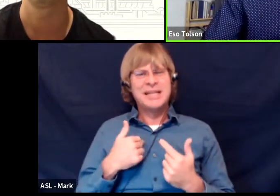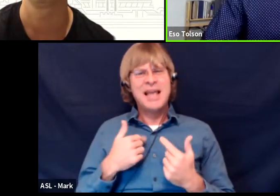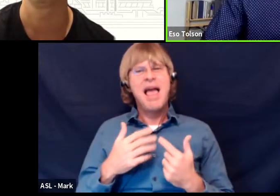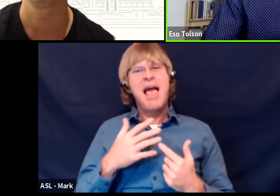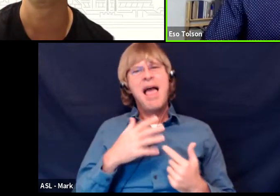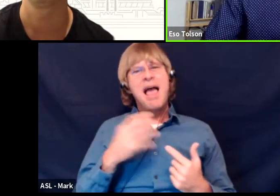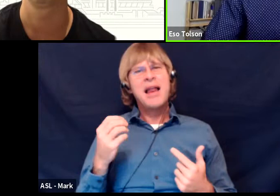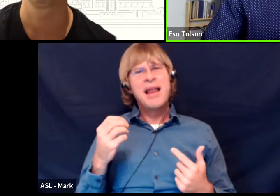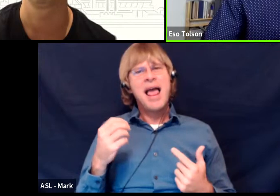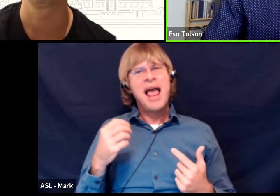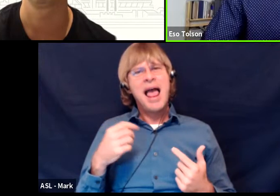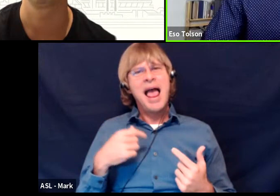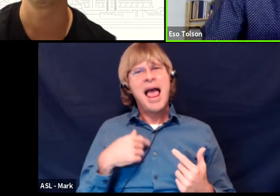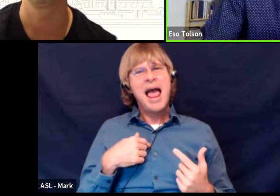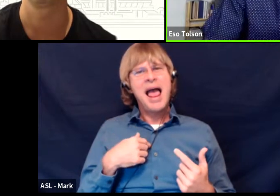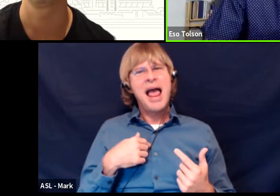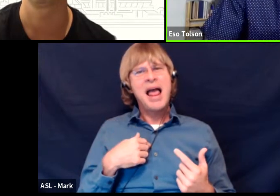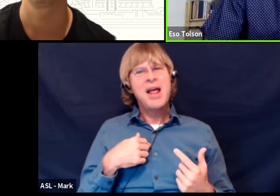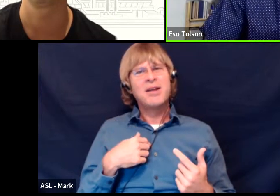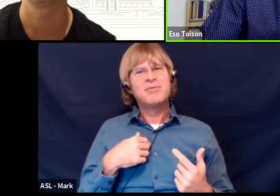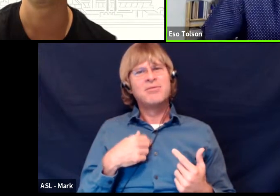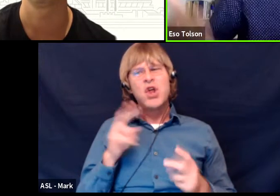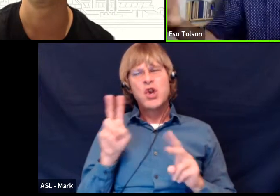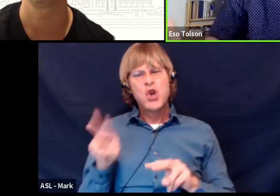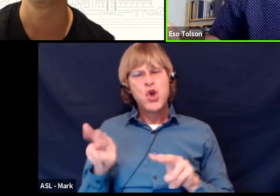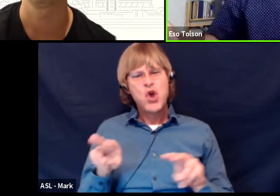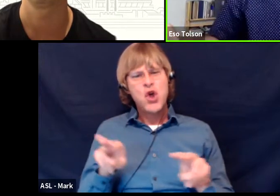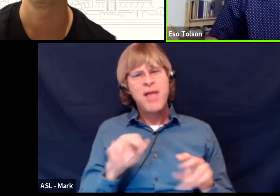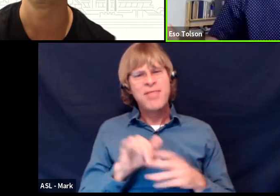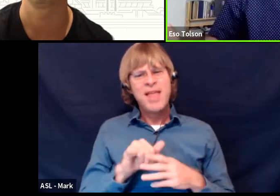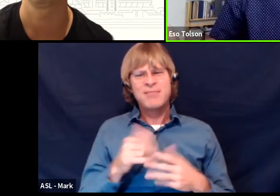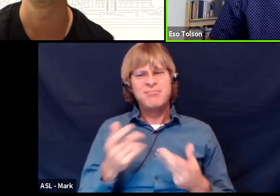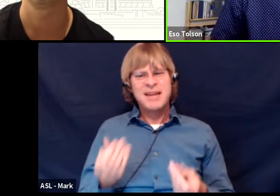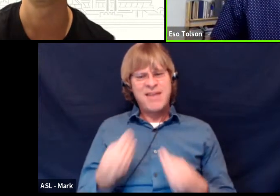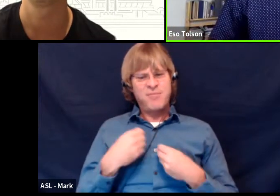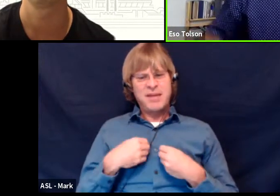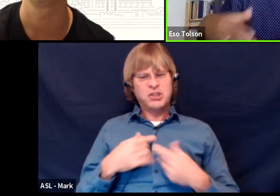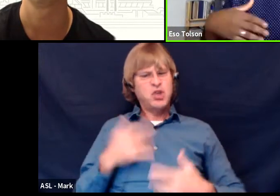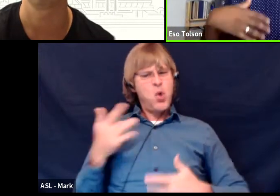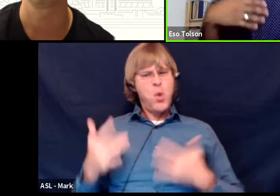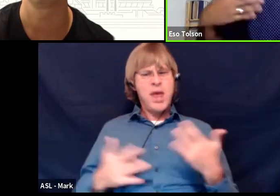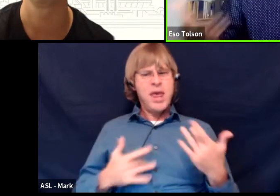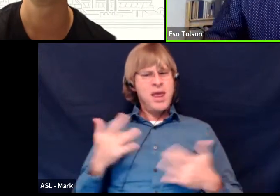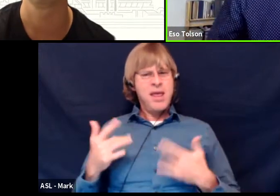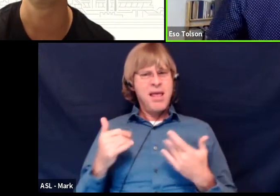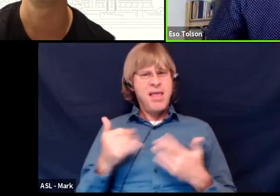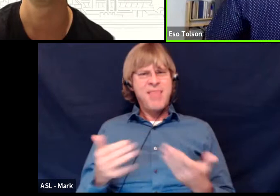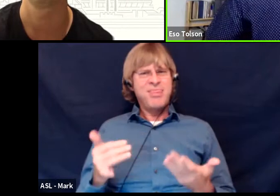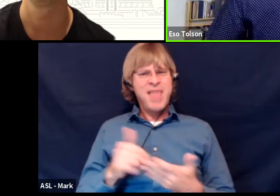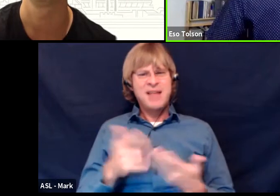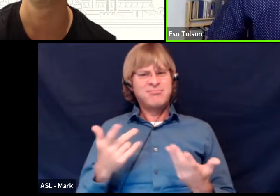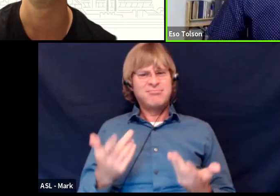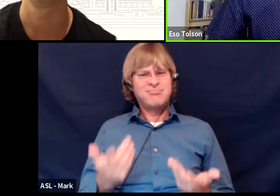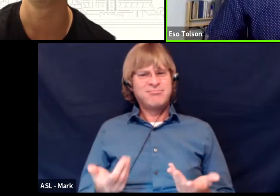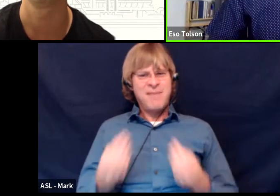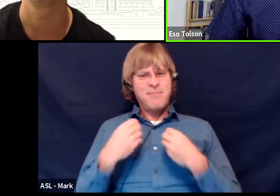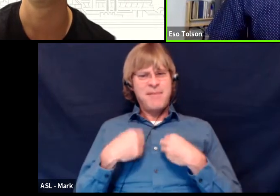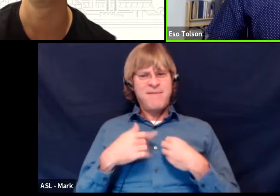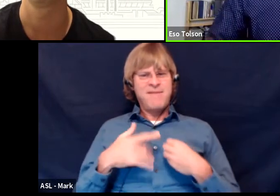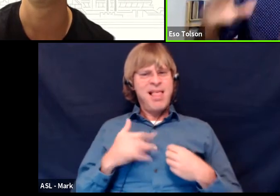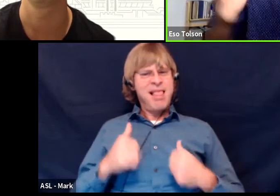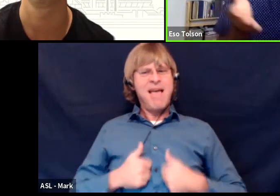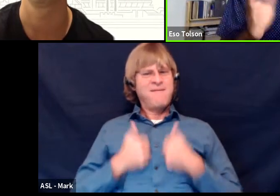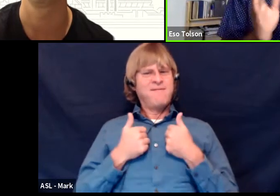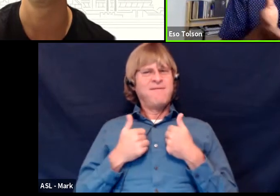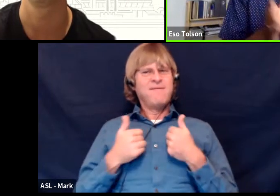And I look at things that bring me joy, honestly, things that are life-giving.